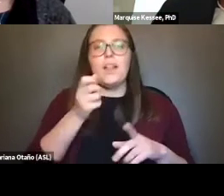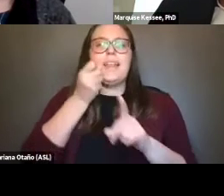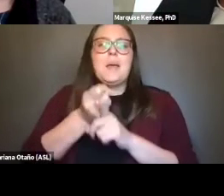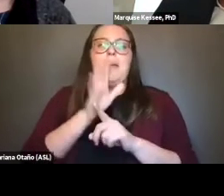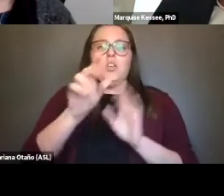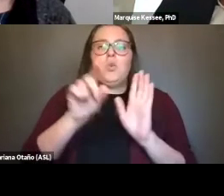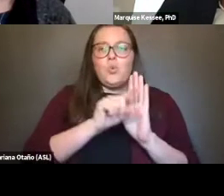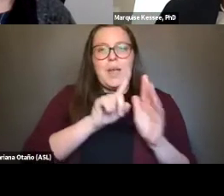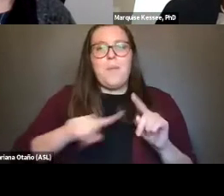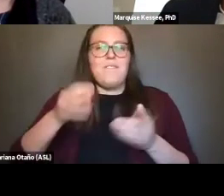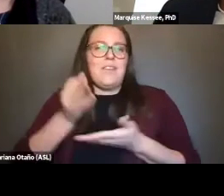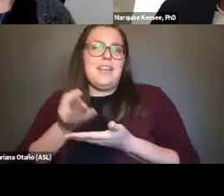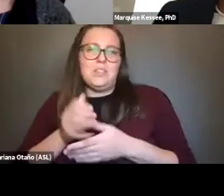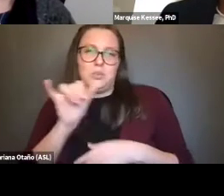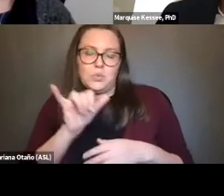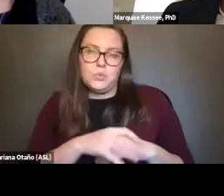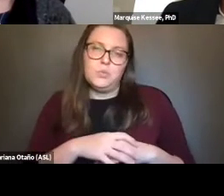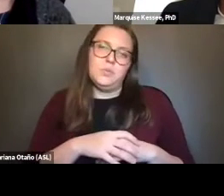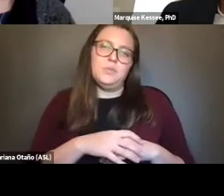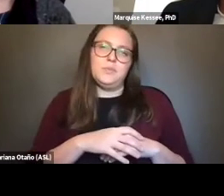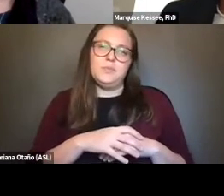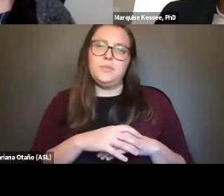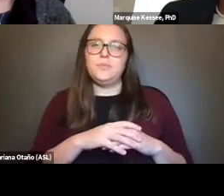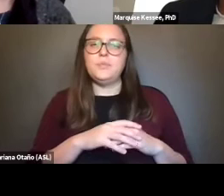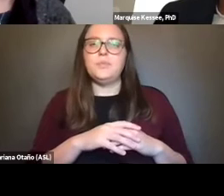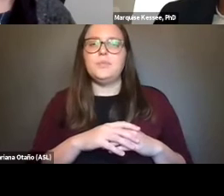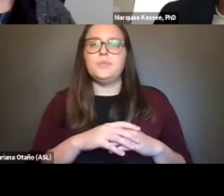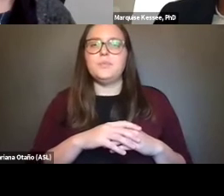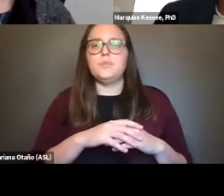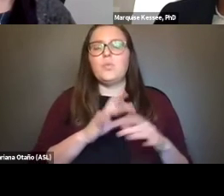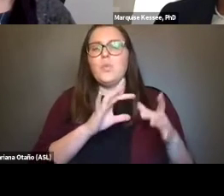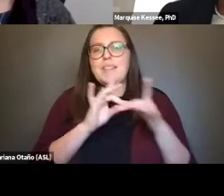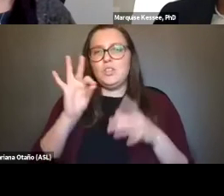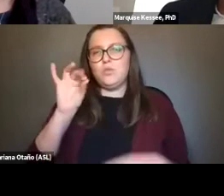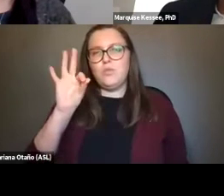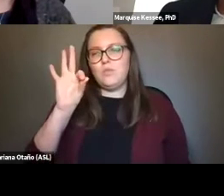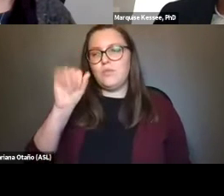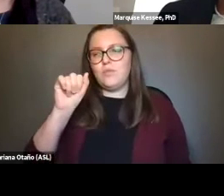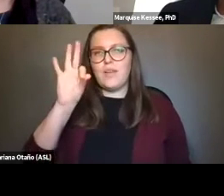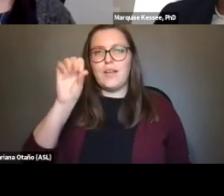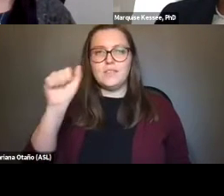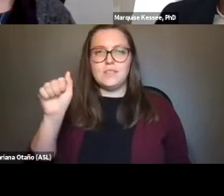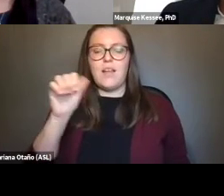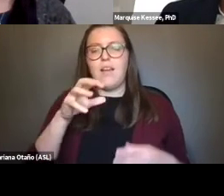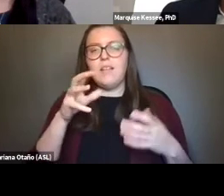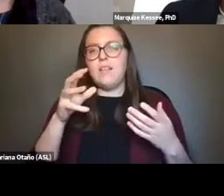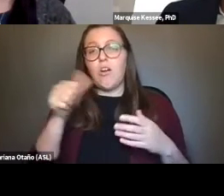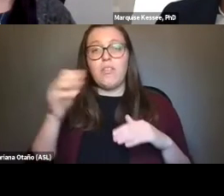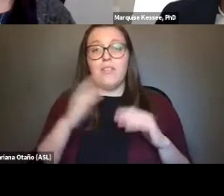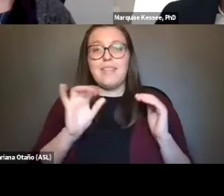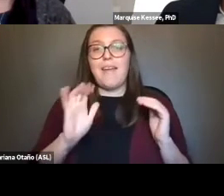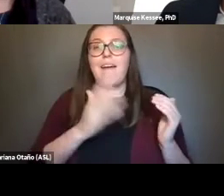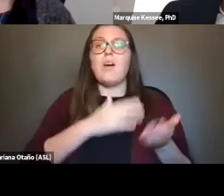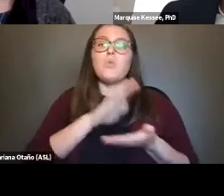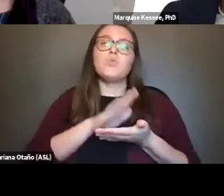of you as well in terms of financial aid. So that's a really big thing. Outside of that, our school is probably